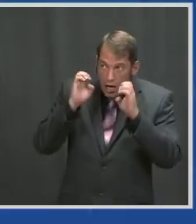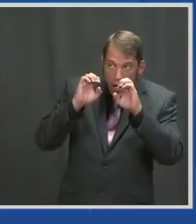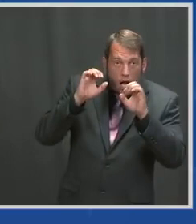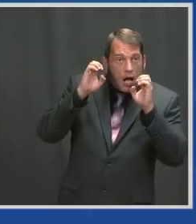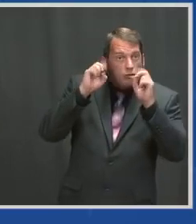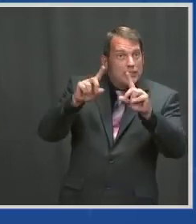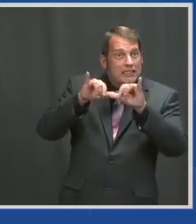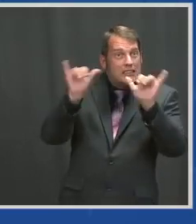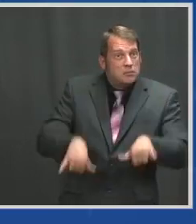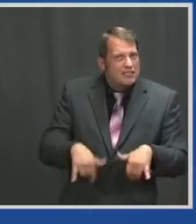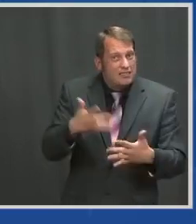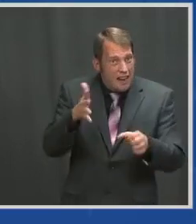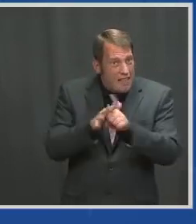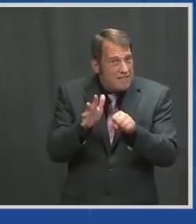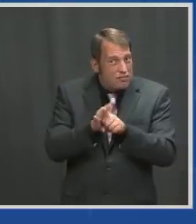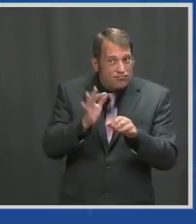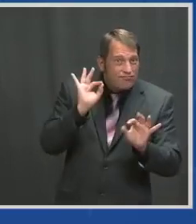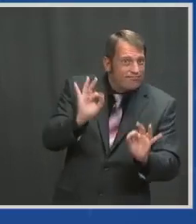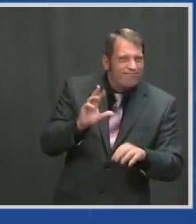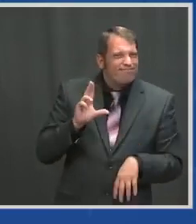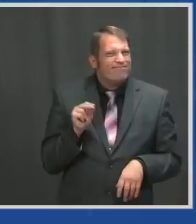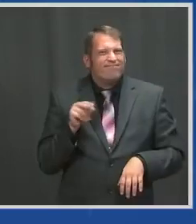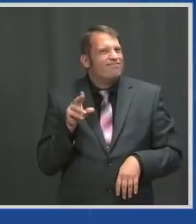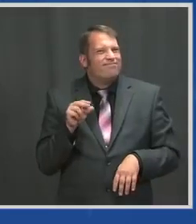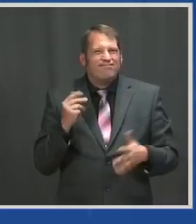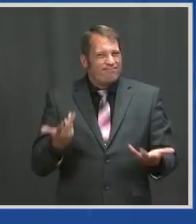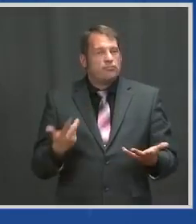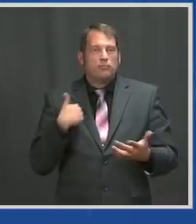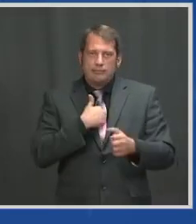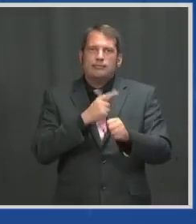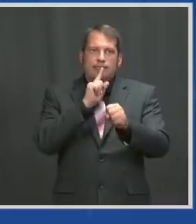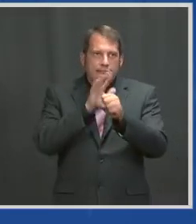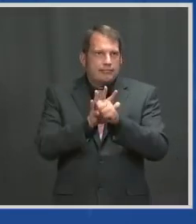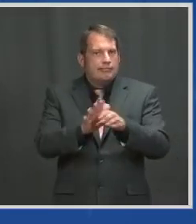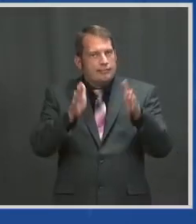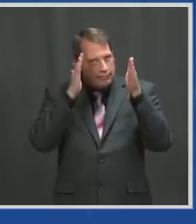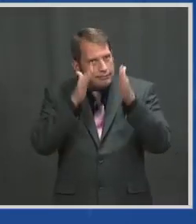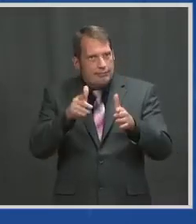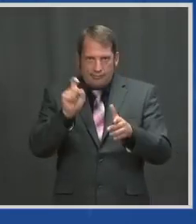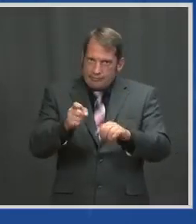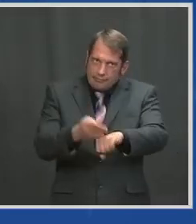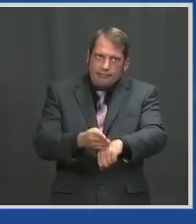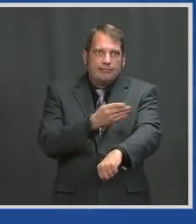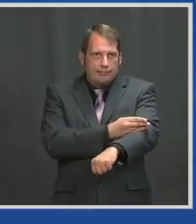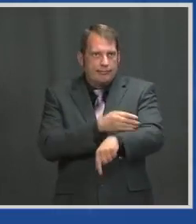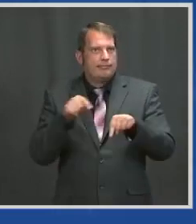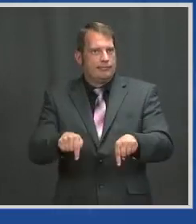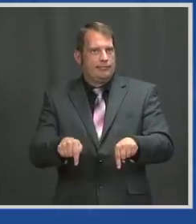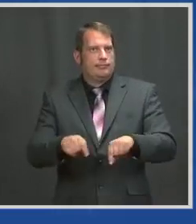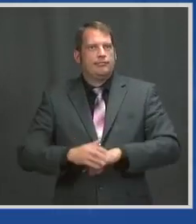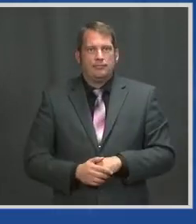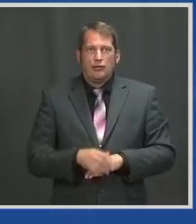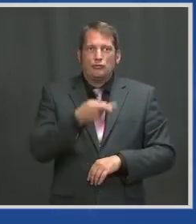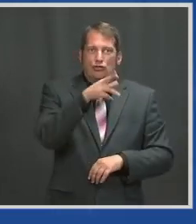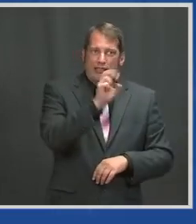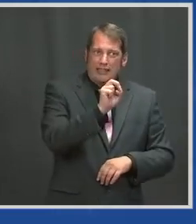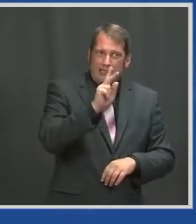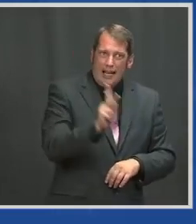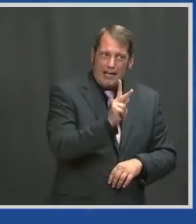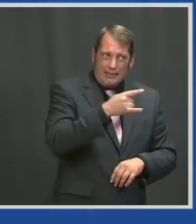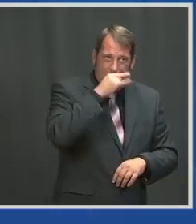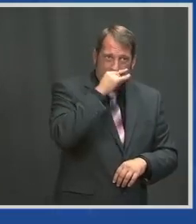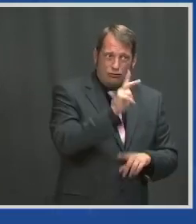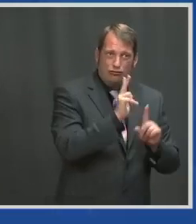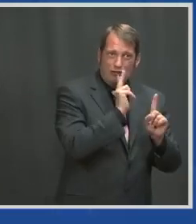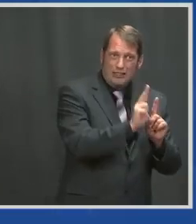education guaranteed. In this country, from preschool for 3- and 4-year-olds at the early